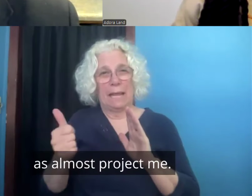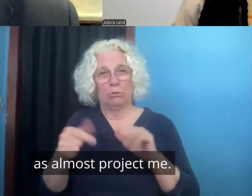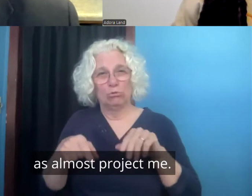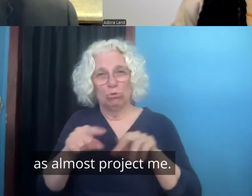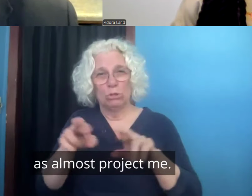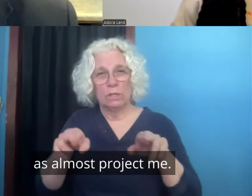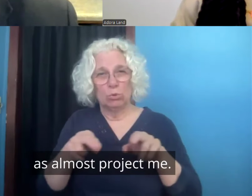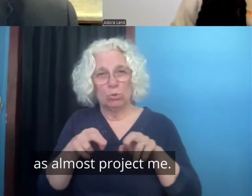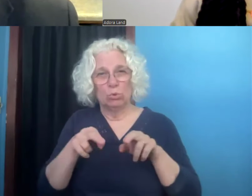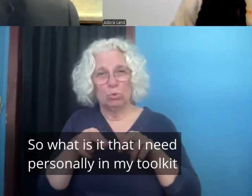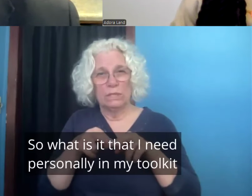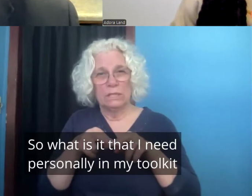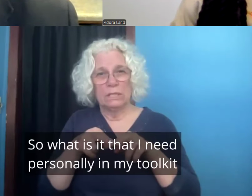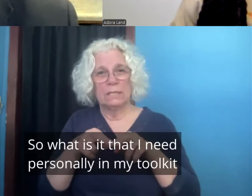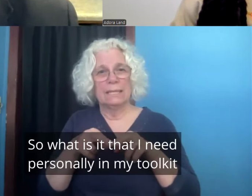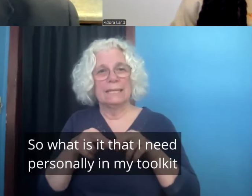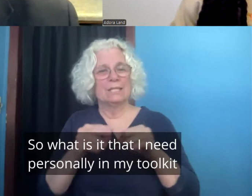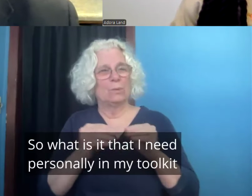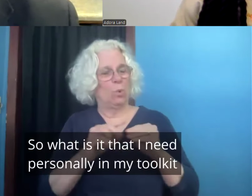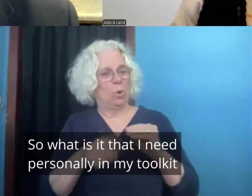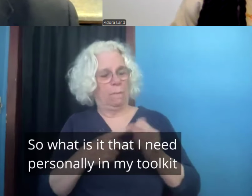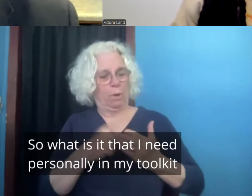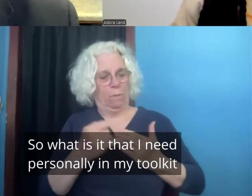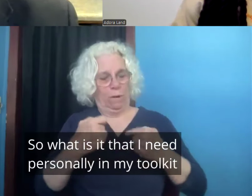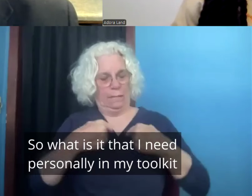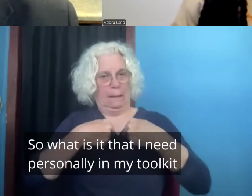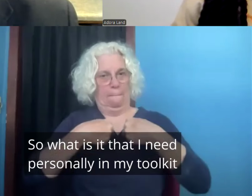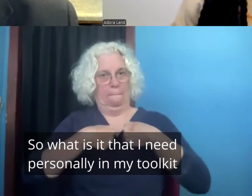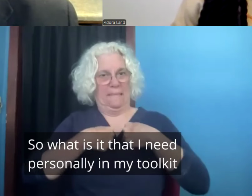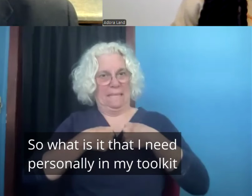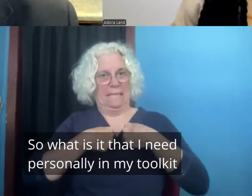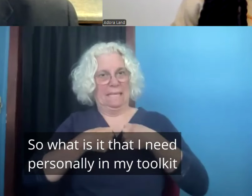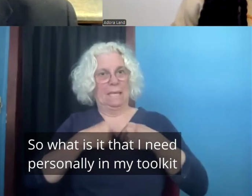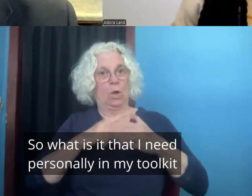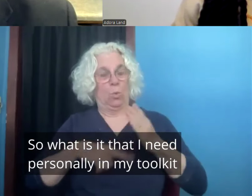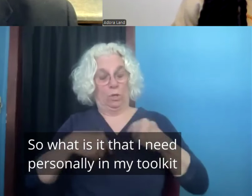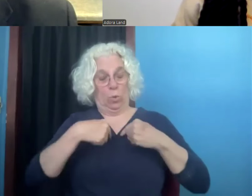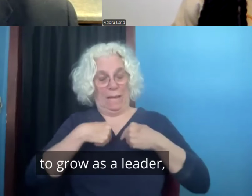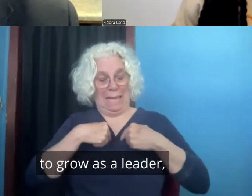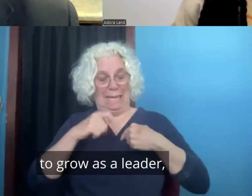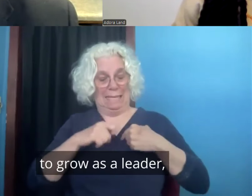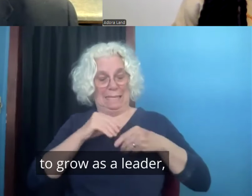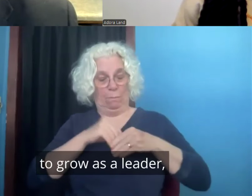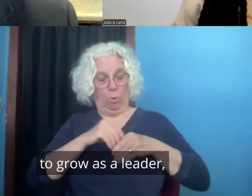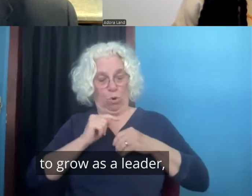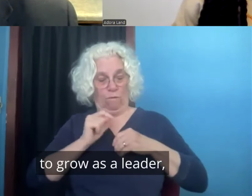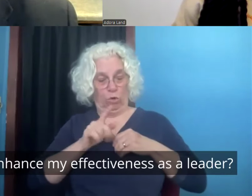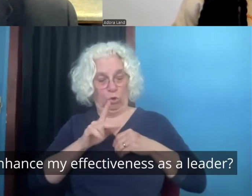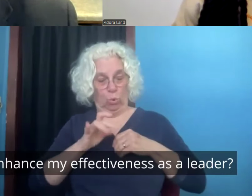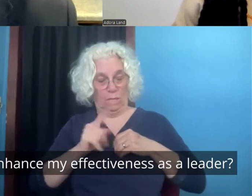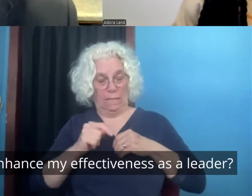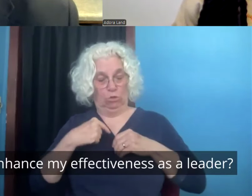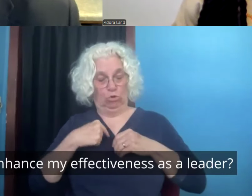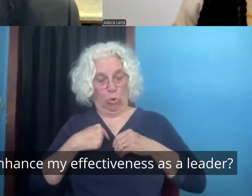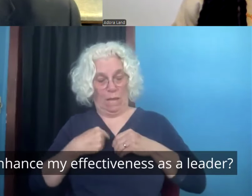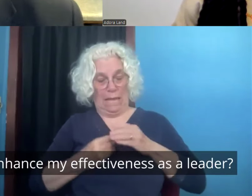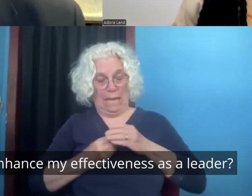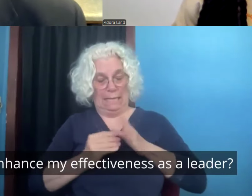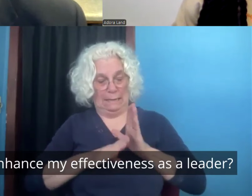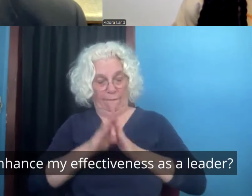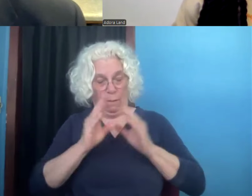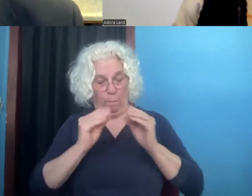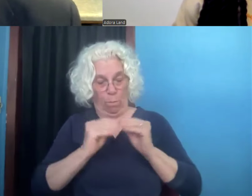almost Project Me. So what is it that I need personally in my toolkit to grow as a leader, to enhance my